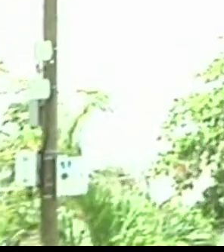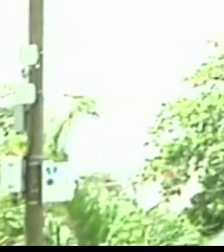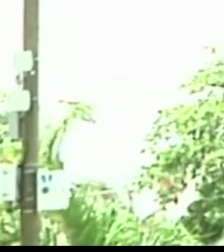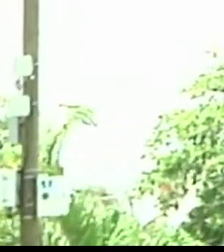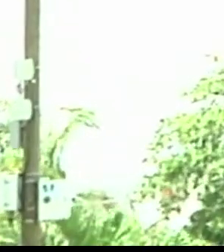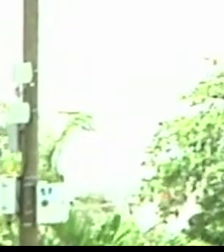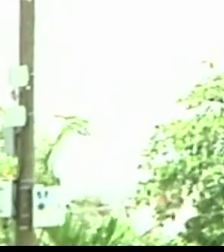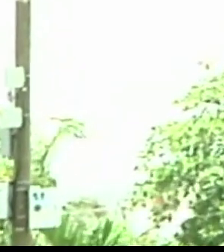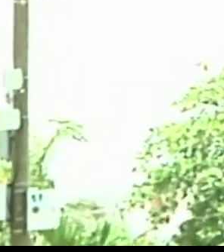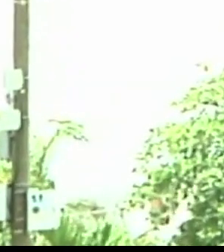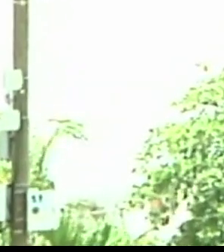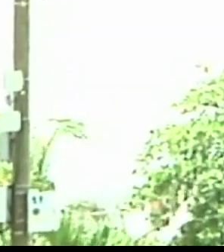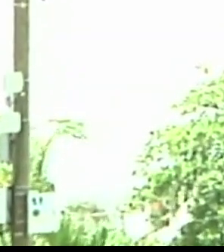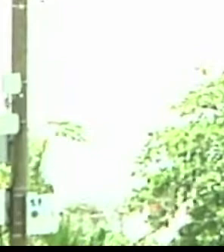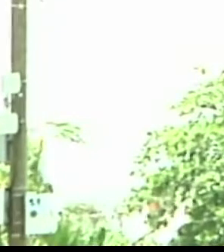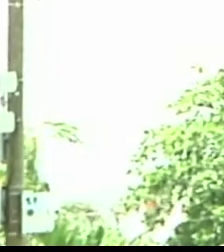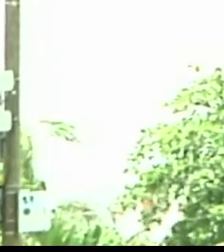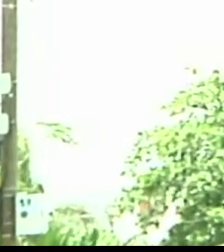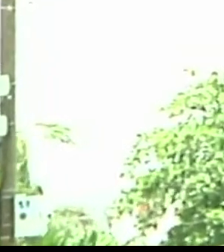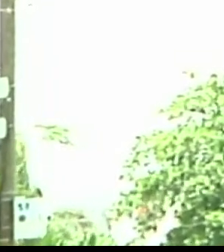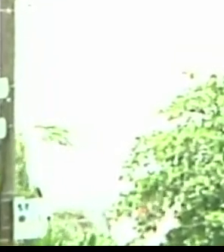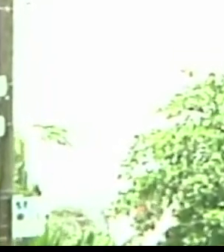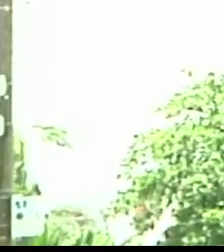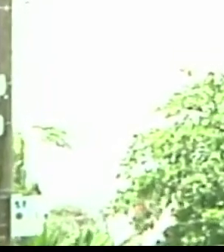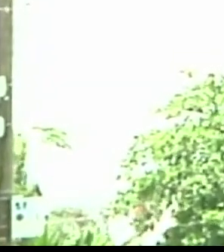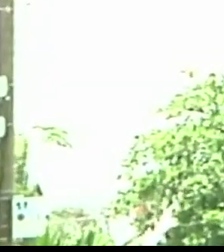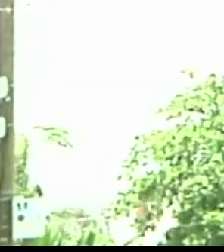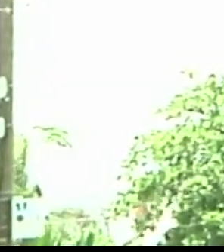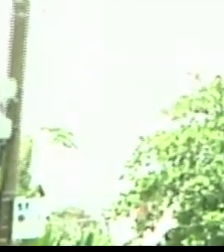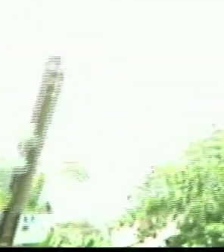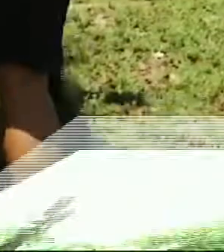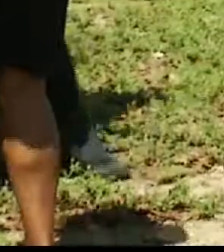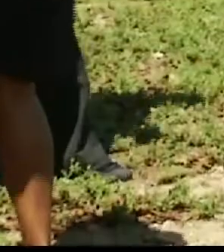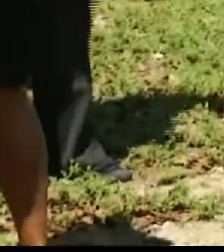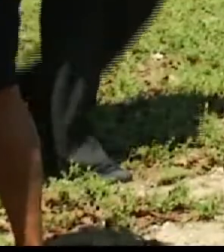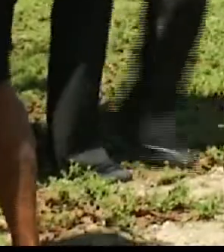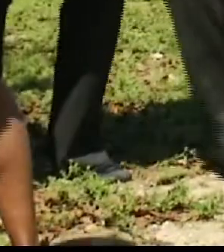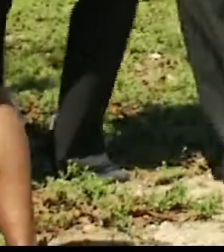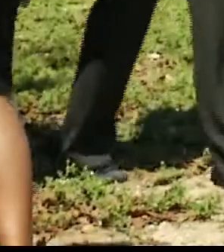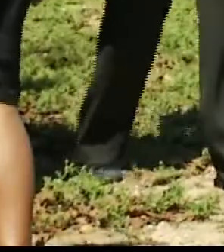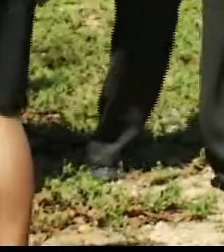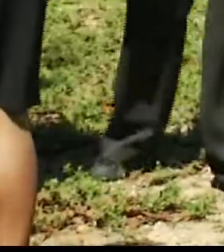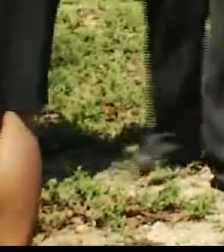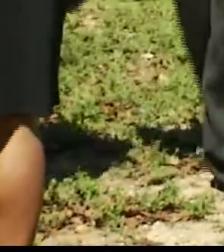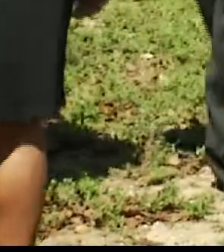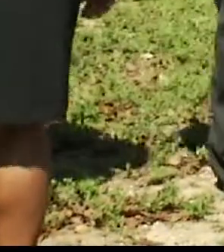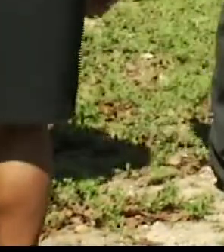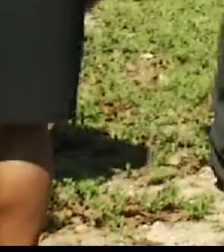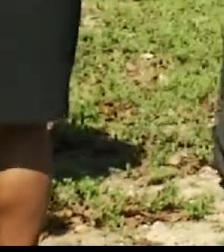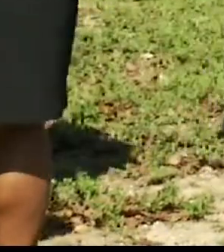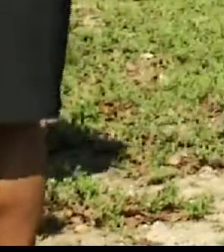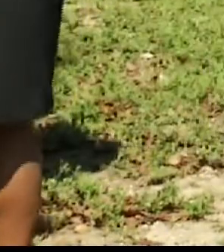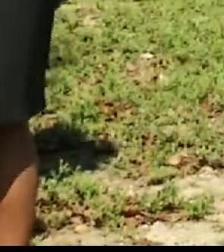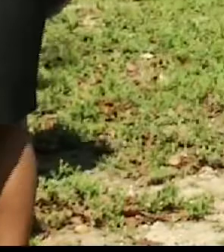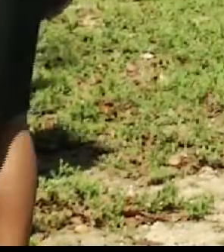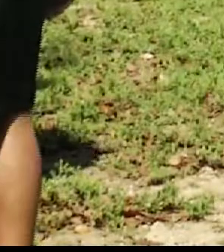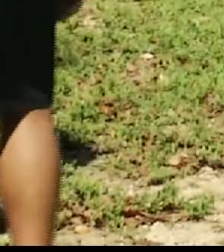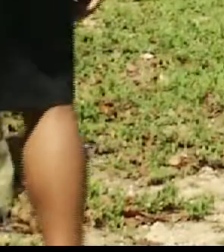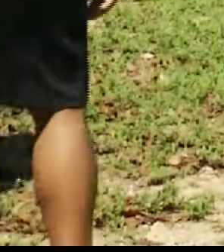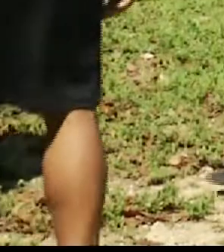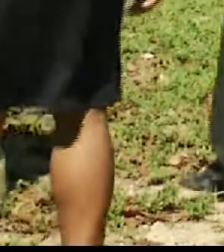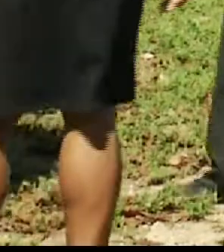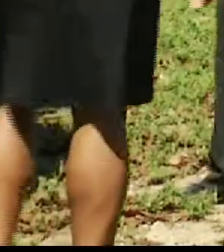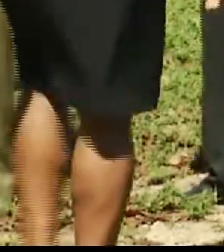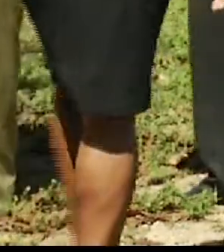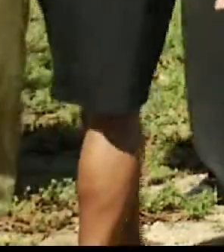to fight that ammunition charge filed against him in the court today. Alleged claims of racism dismissed by Tamale school